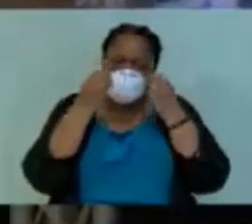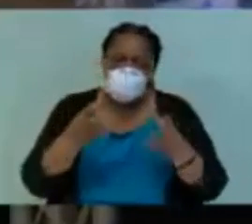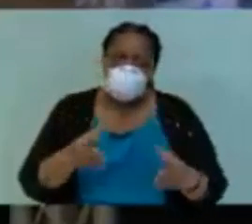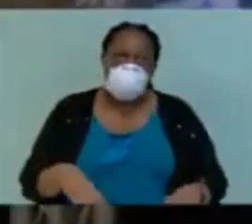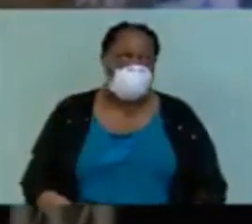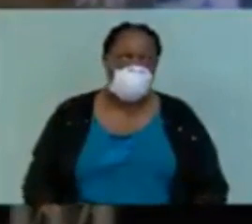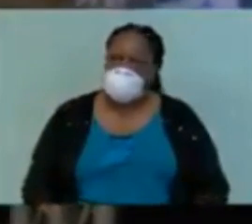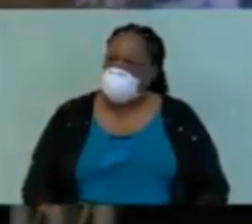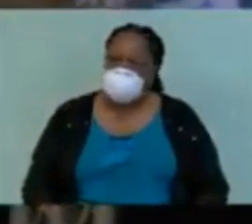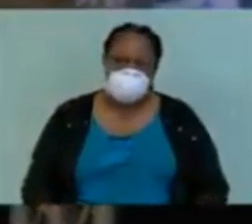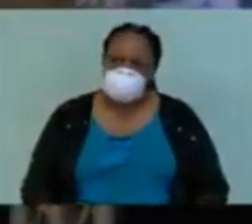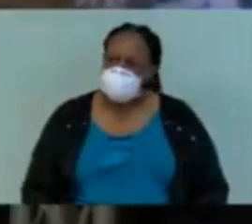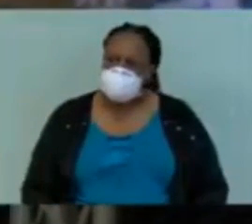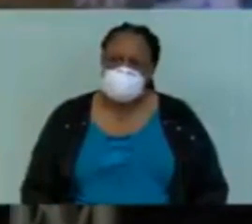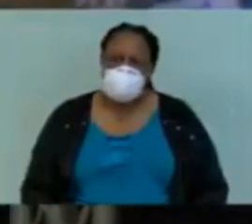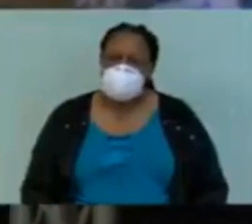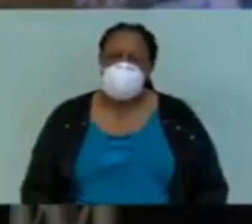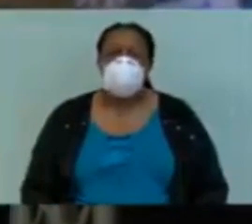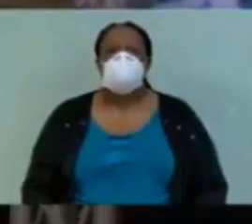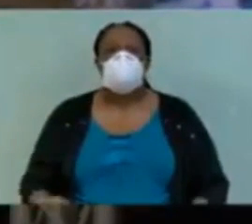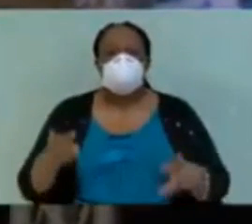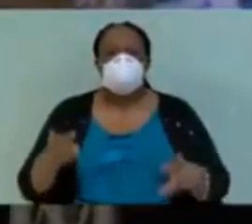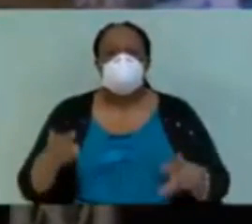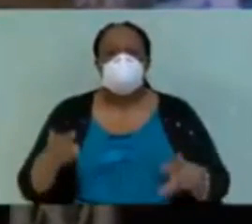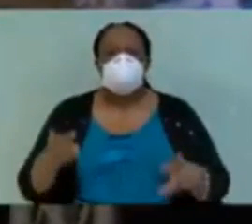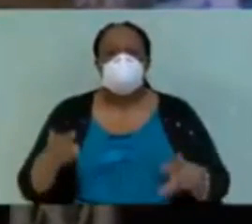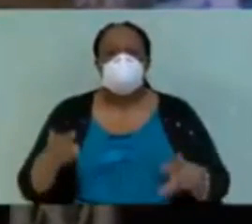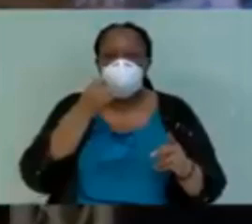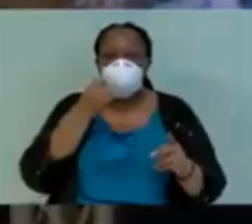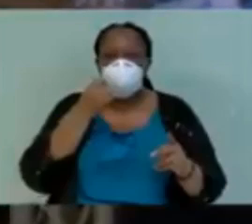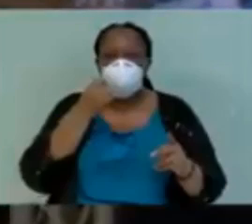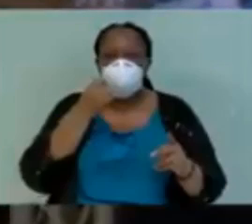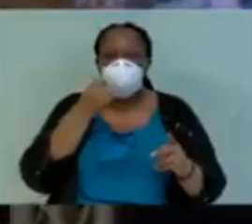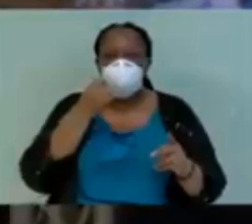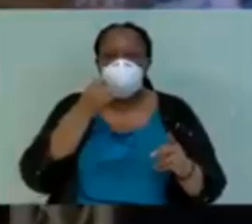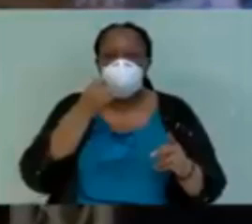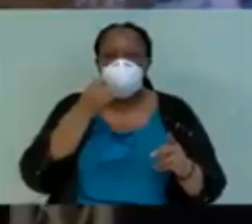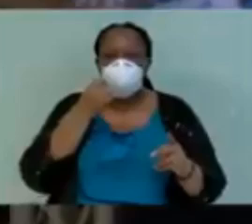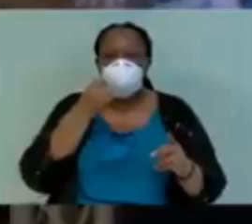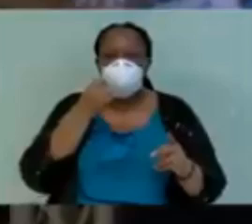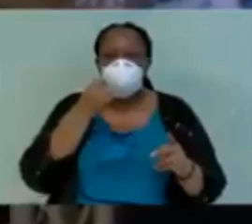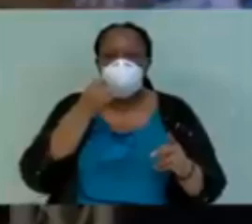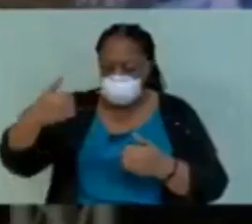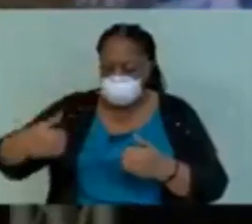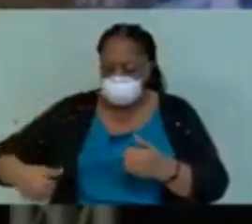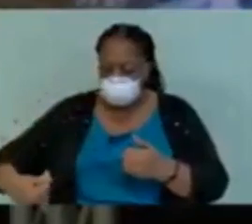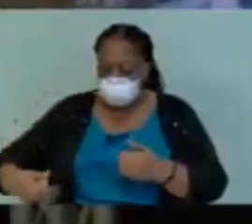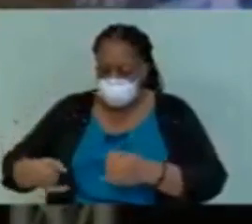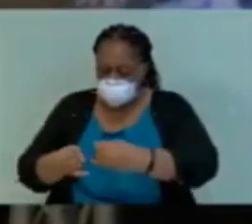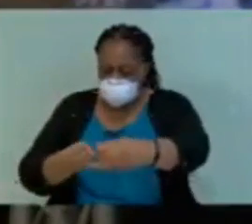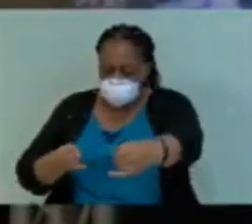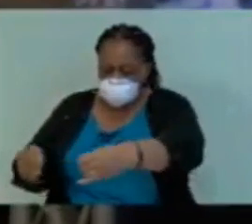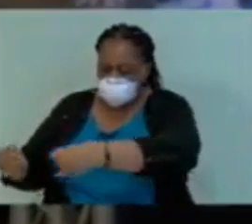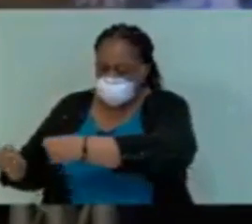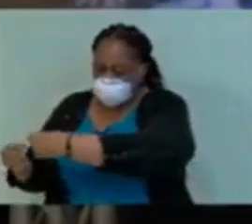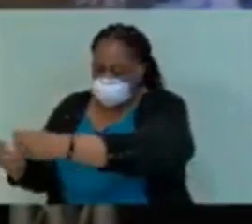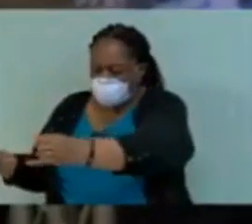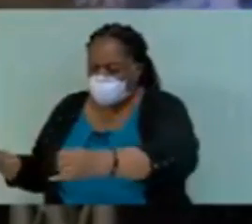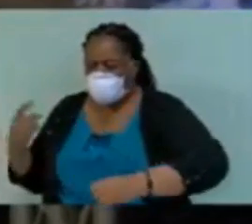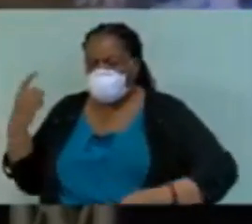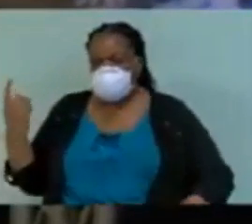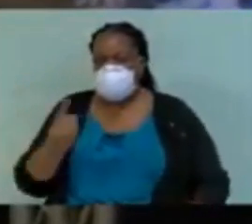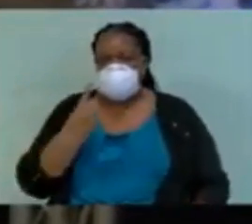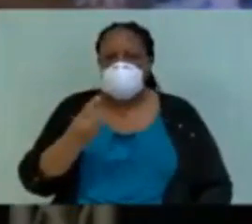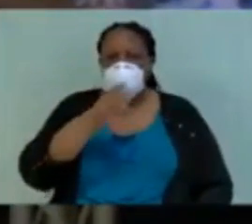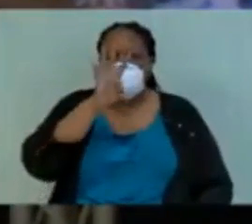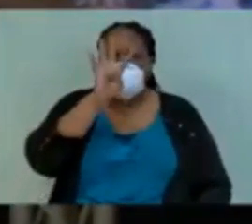businesses adhering to 6 feet of distancing, 42 out of the 79 visited today.